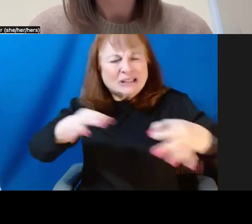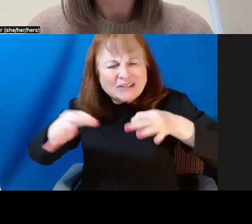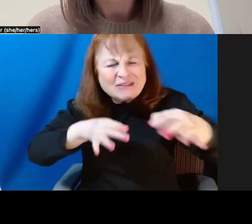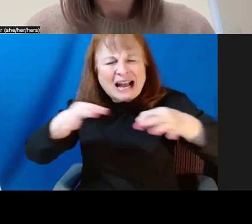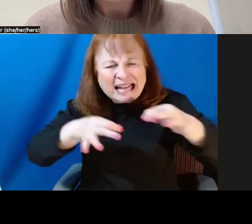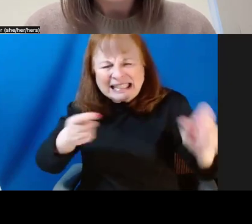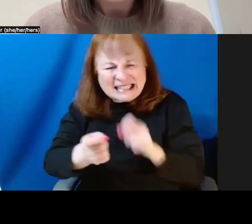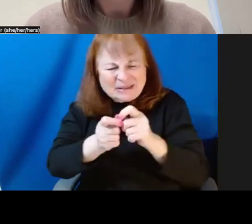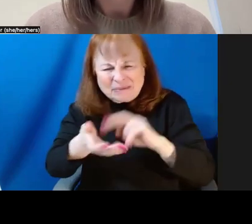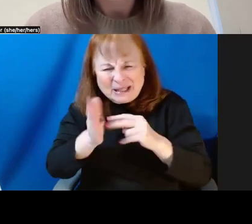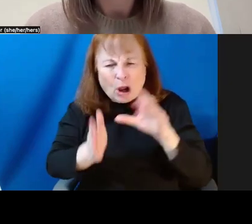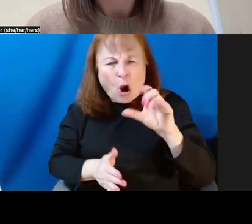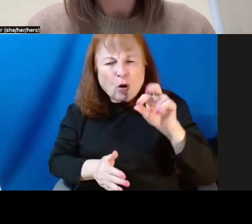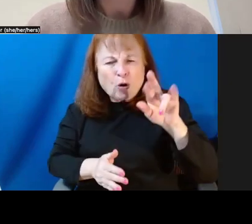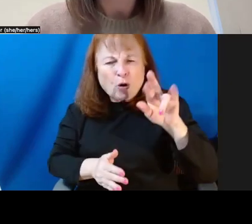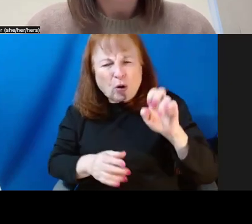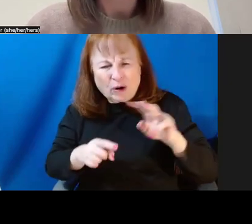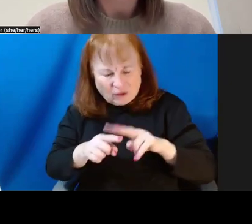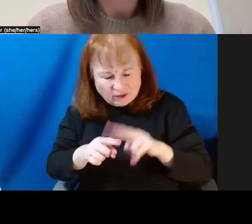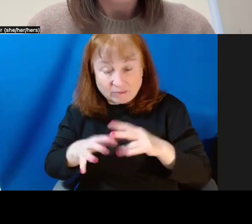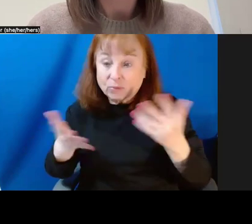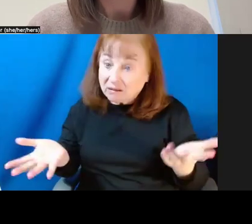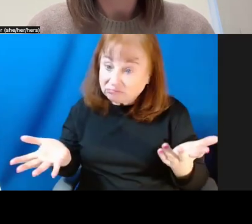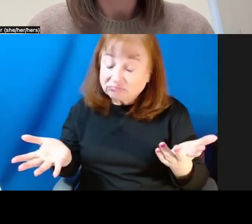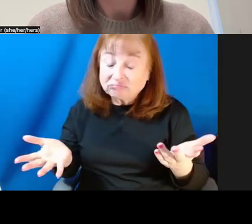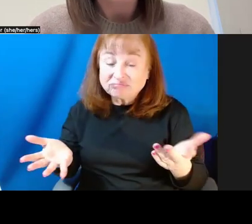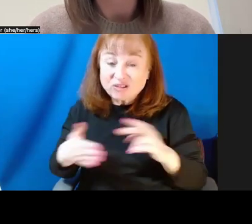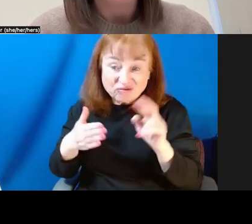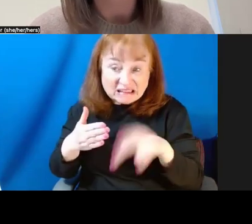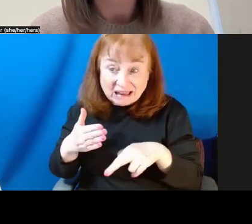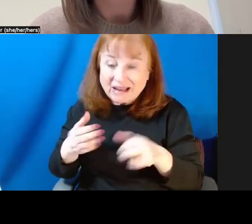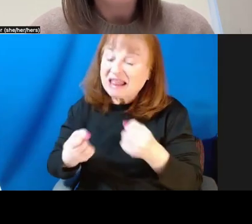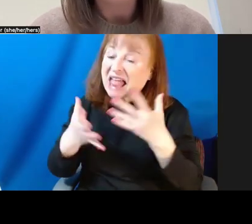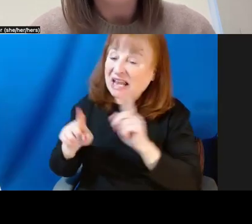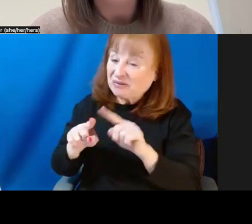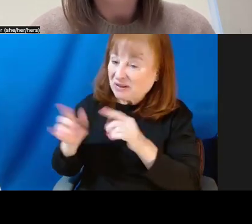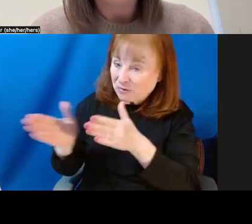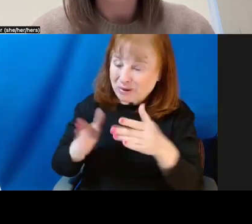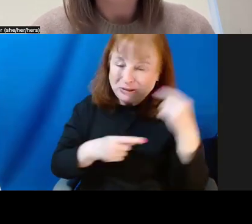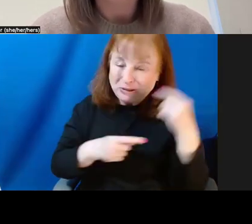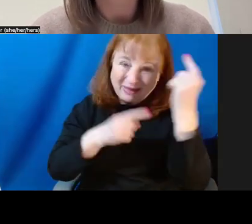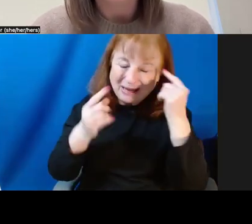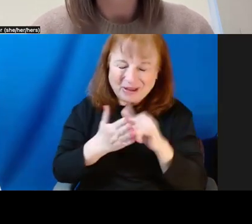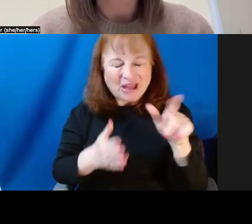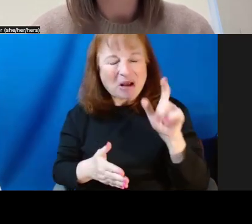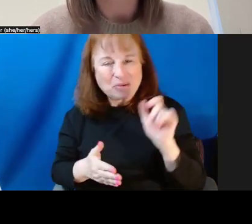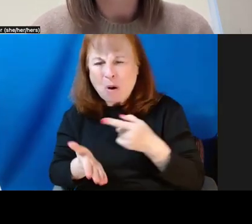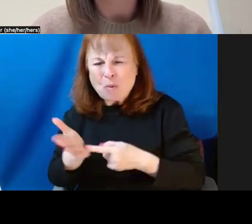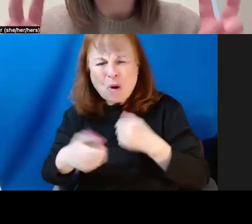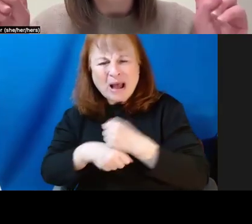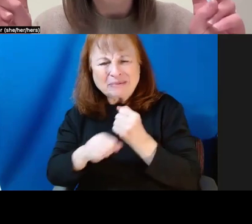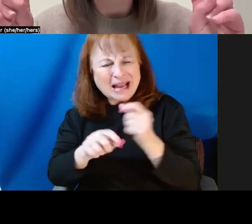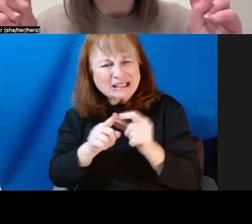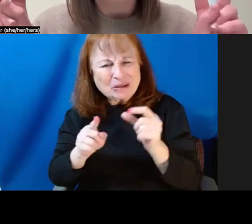vocabulary. And as it turns out, there are actually a lot of ways to think about that question of what makes a word